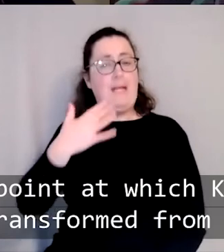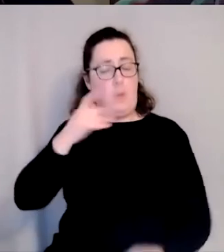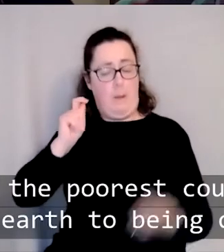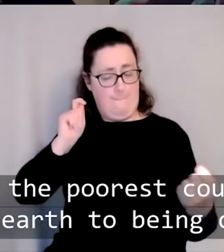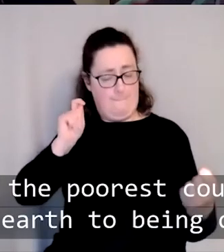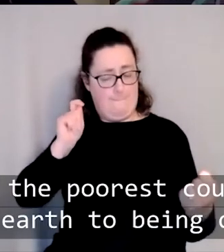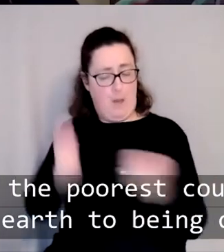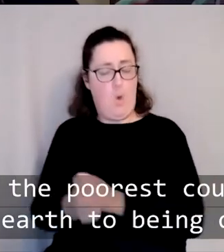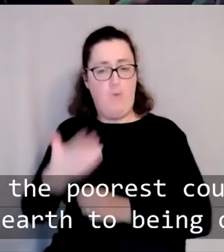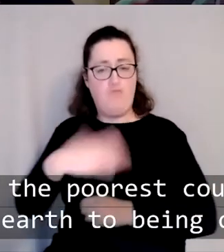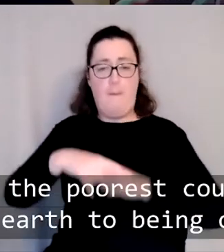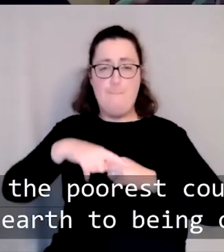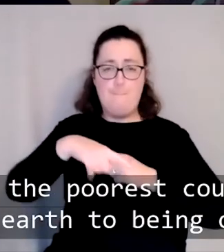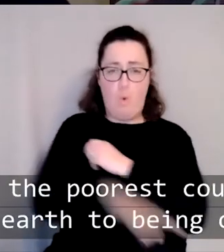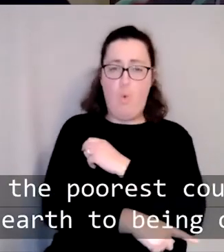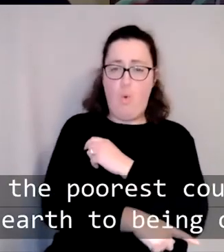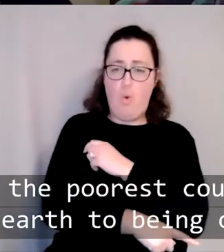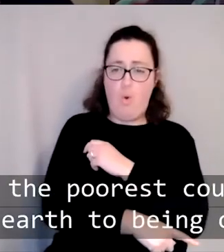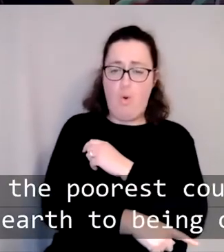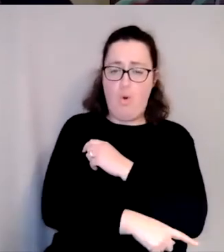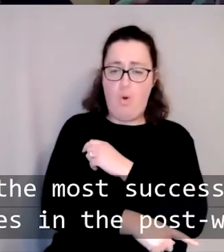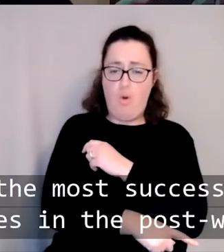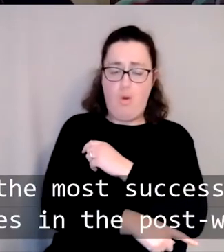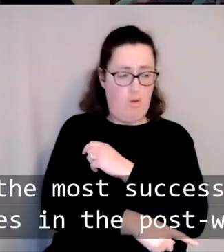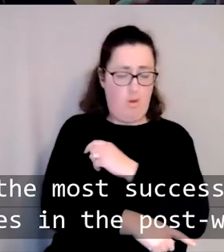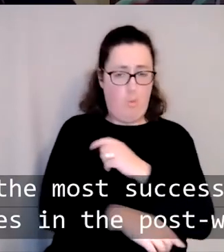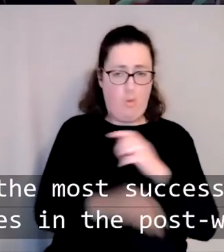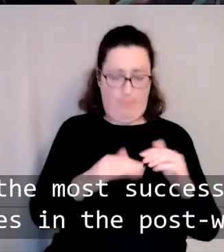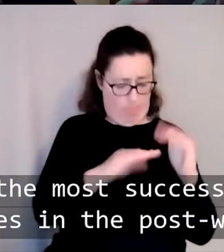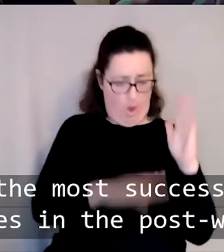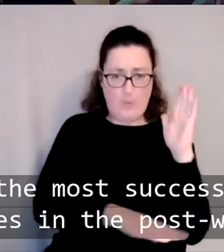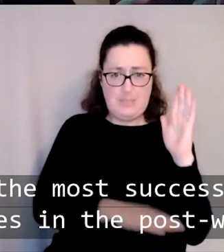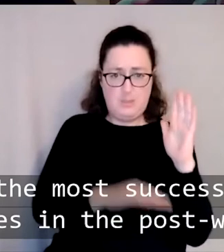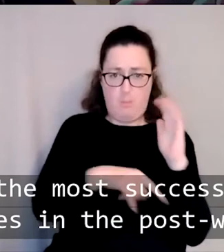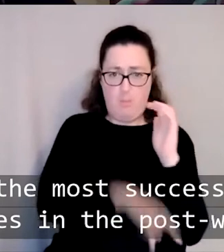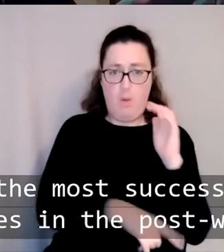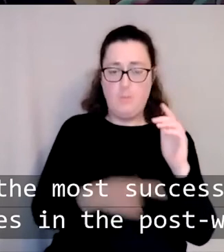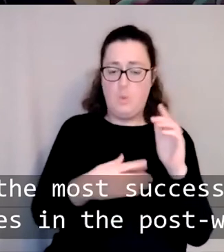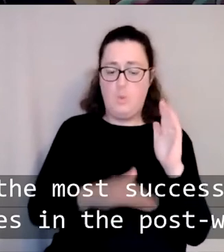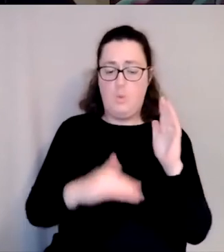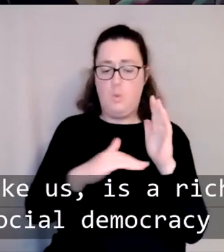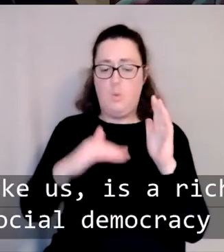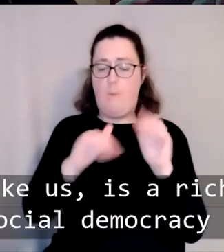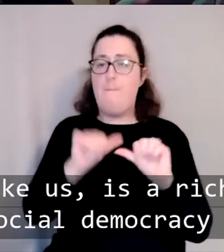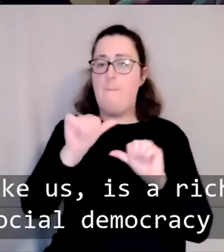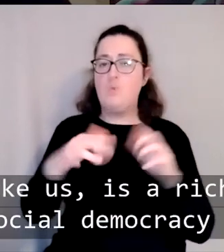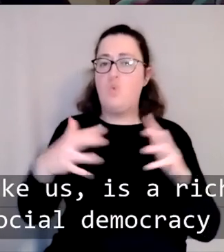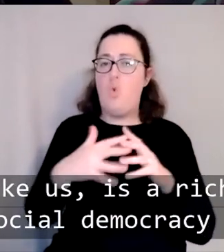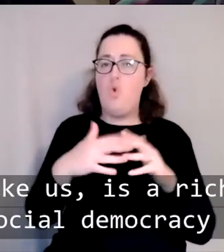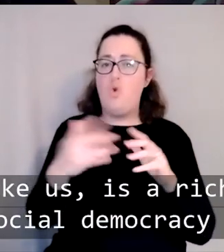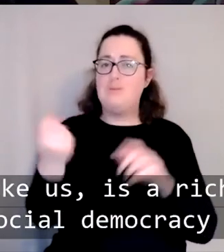transformed from being one of the poorest countries on earth to be one of the most successful economies in the post-war era. You know,